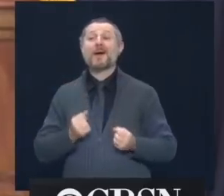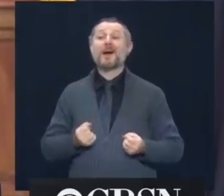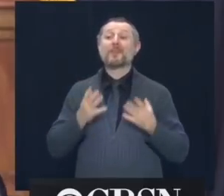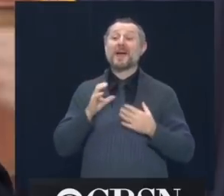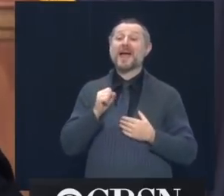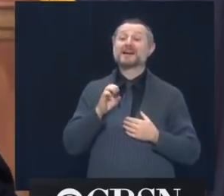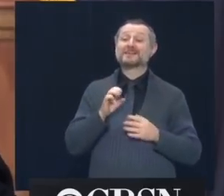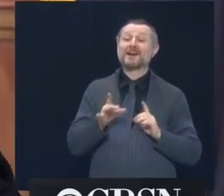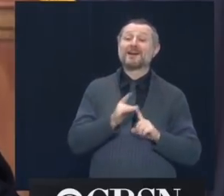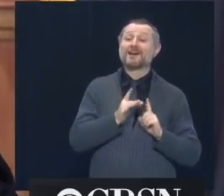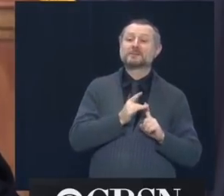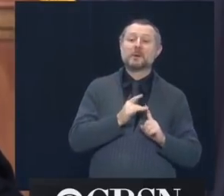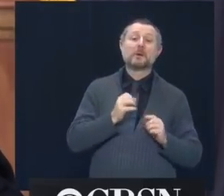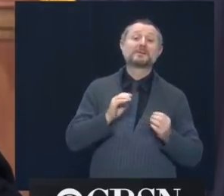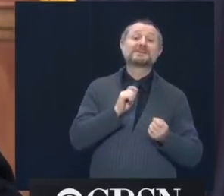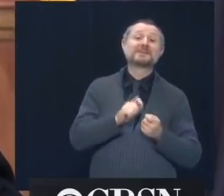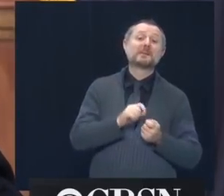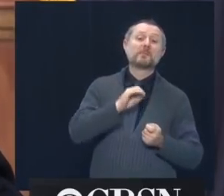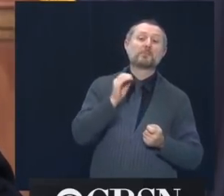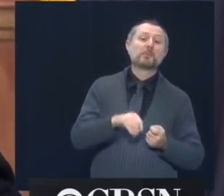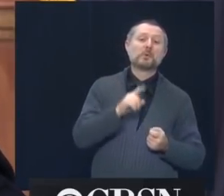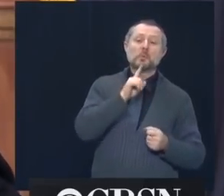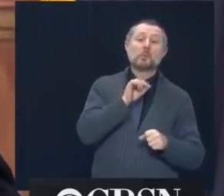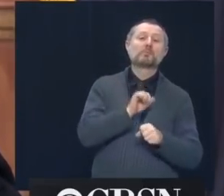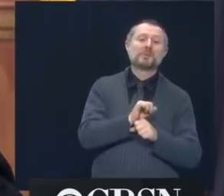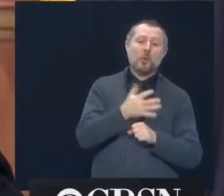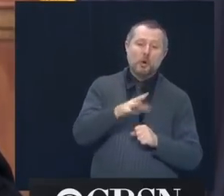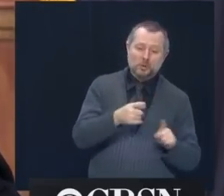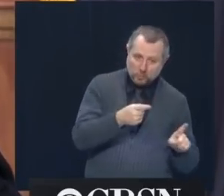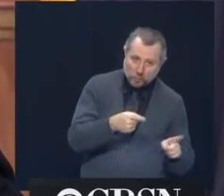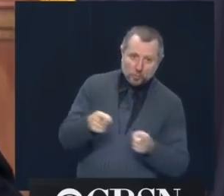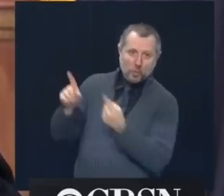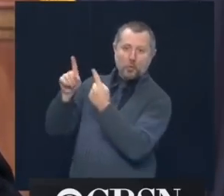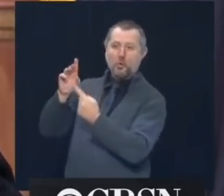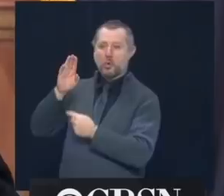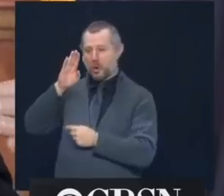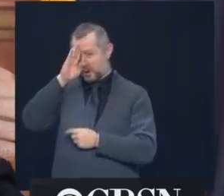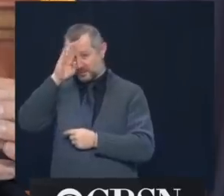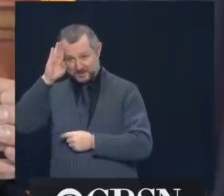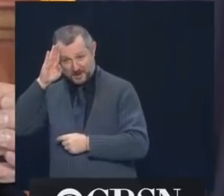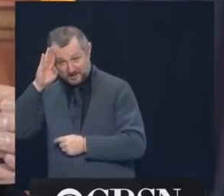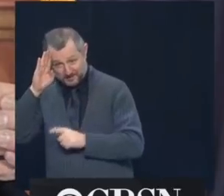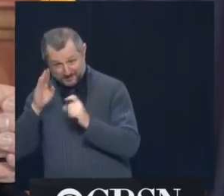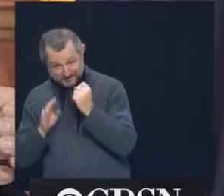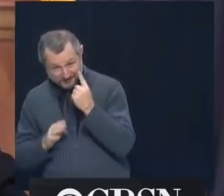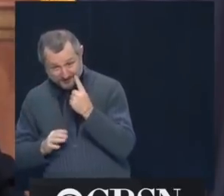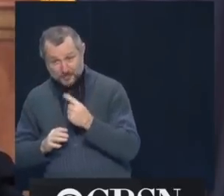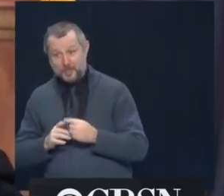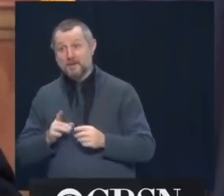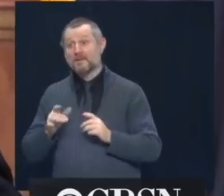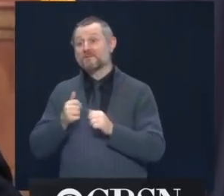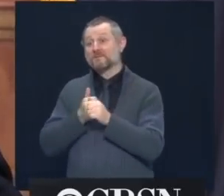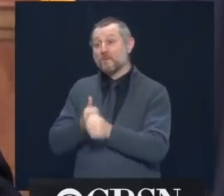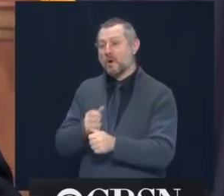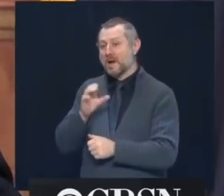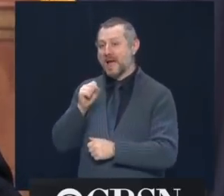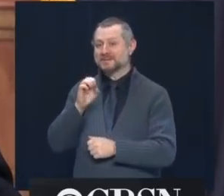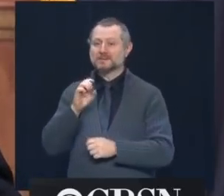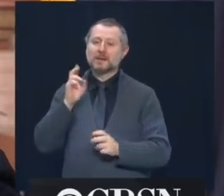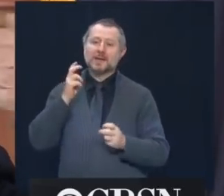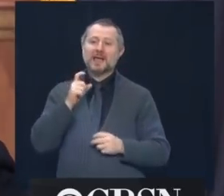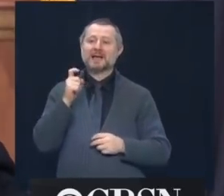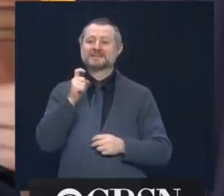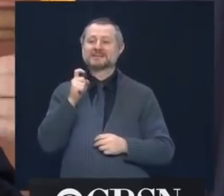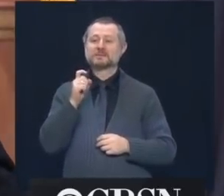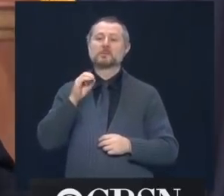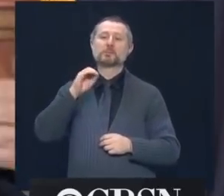hospitalized. So if you use cases, your X% of the number of cases are going to be